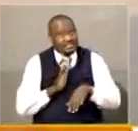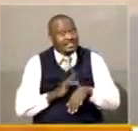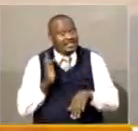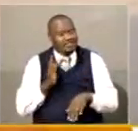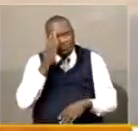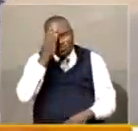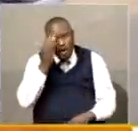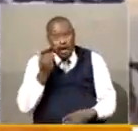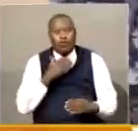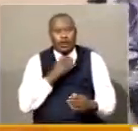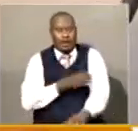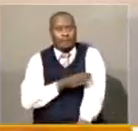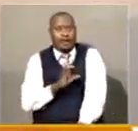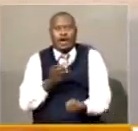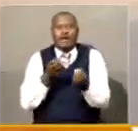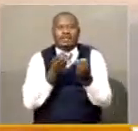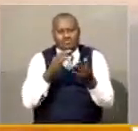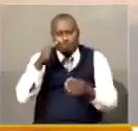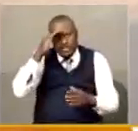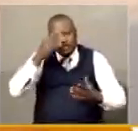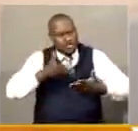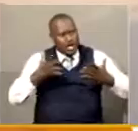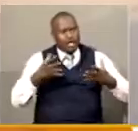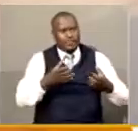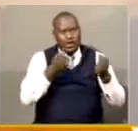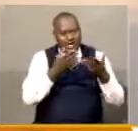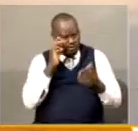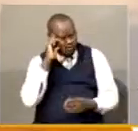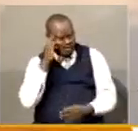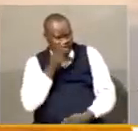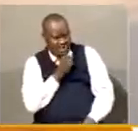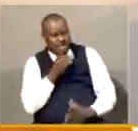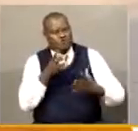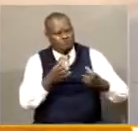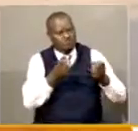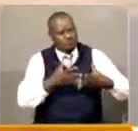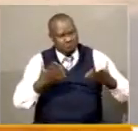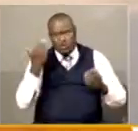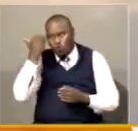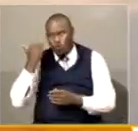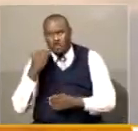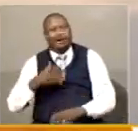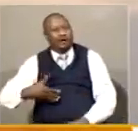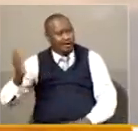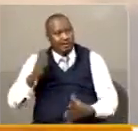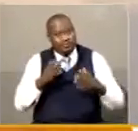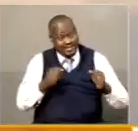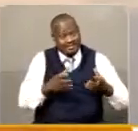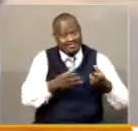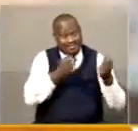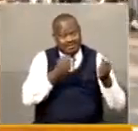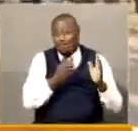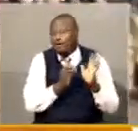to empower police to arrest any person presumed mentally ill without a court warrant. First point of